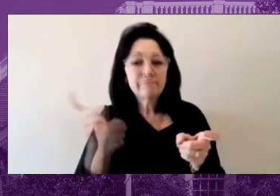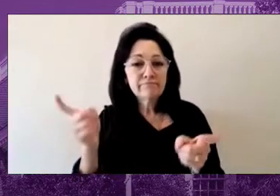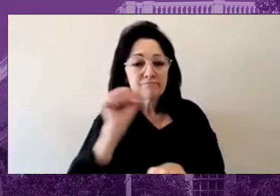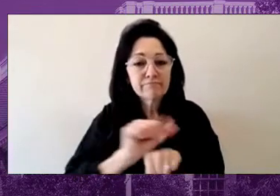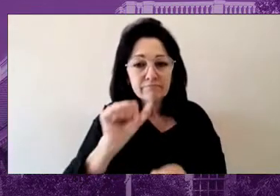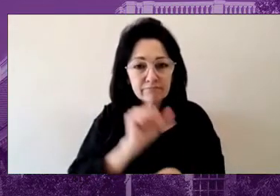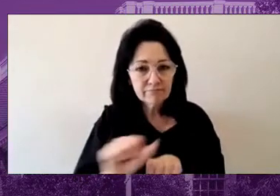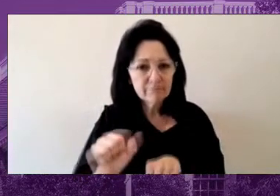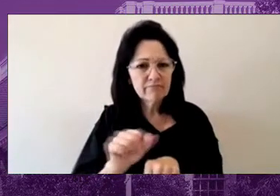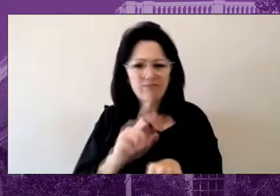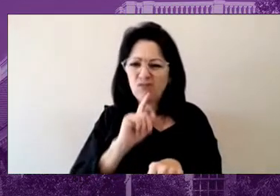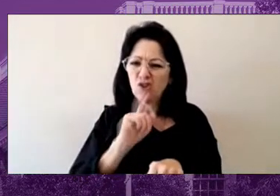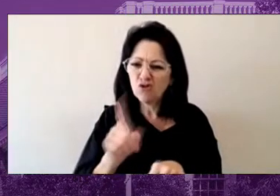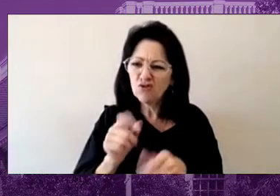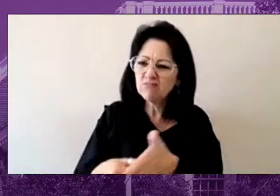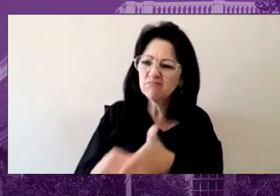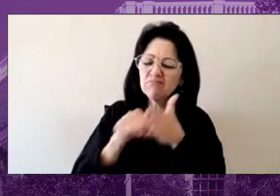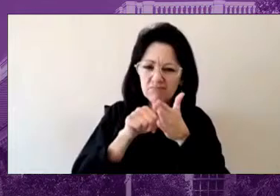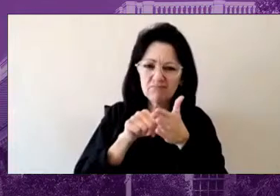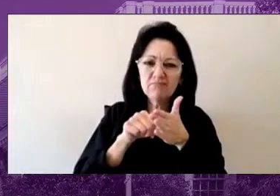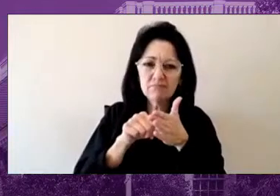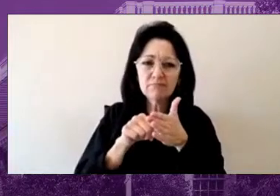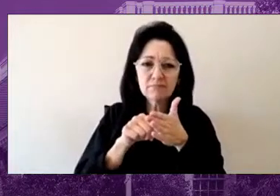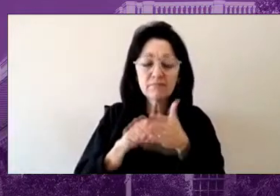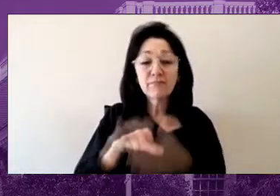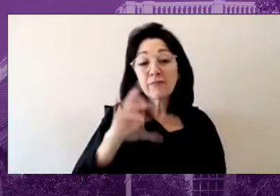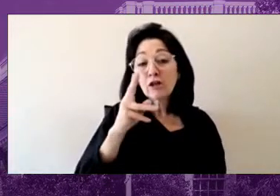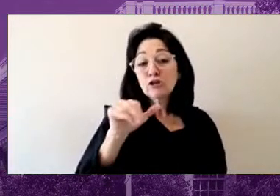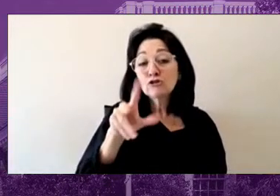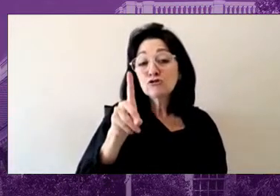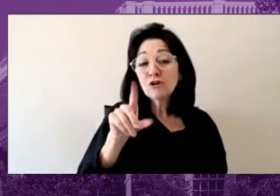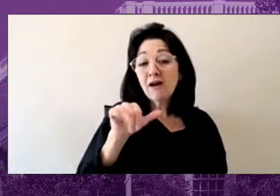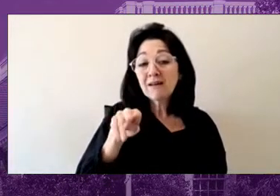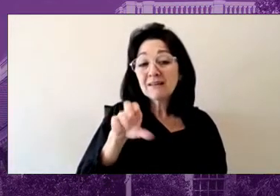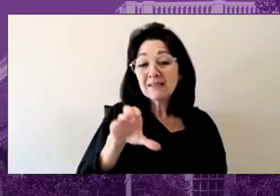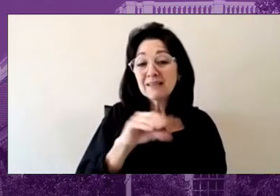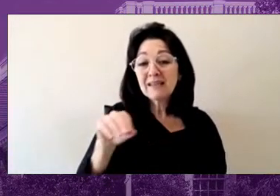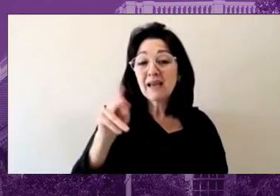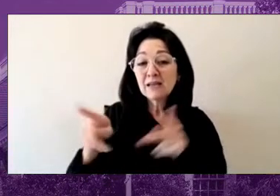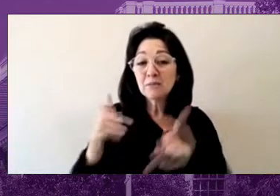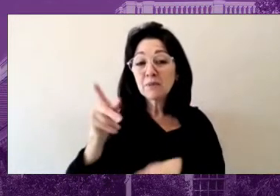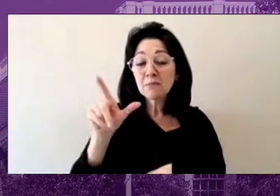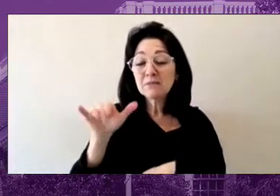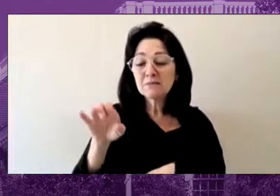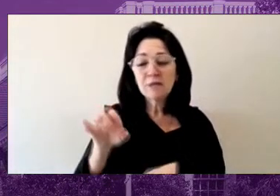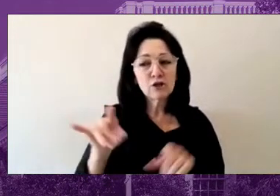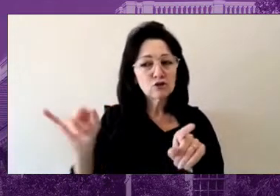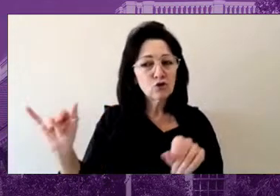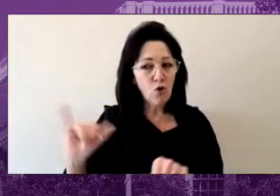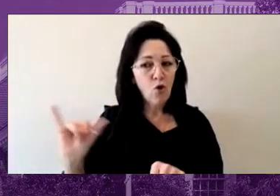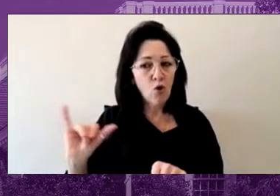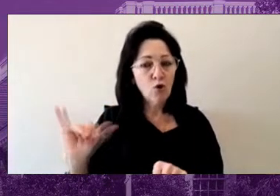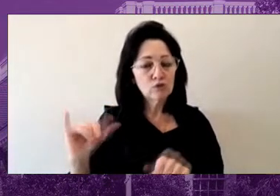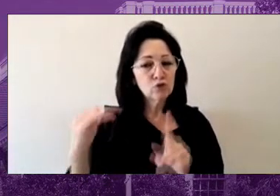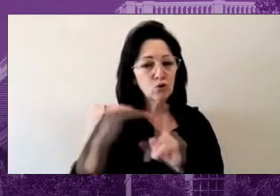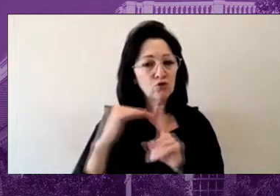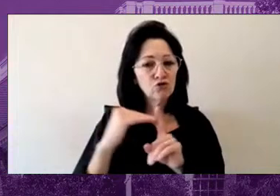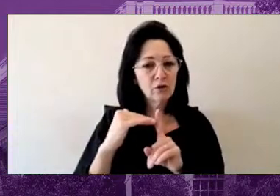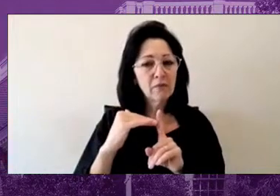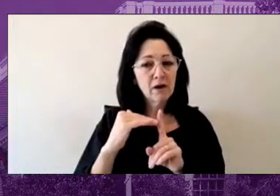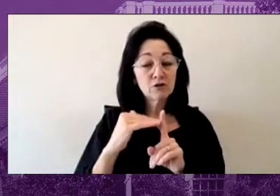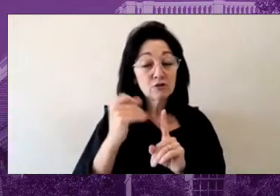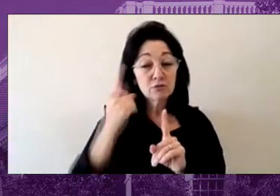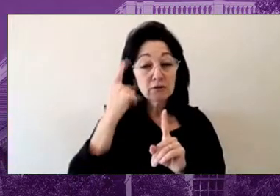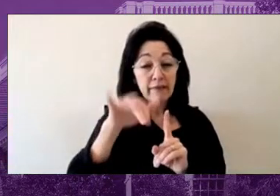acknowledgement of Family Court and Child Inc. and People's Place is also a reminder that domestic violence is a community